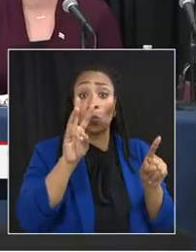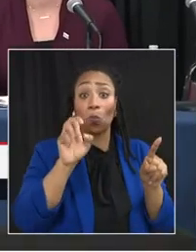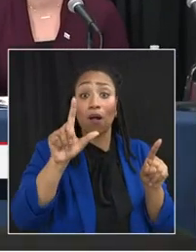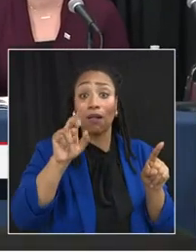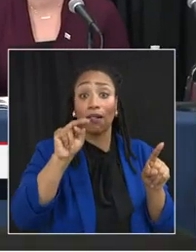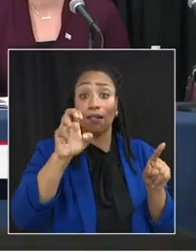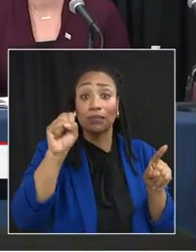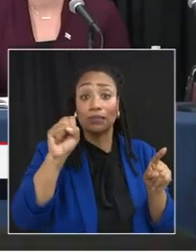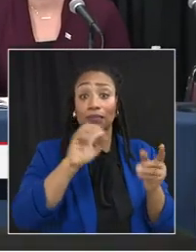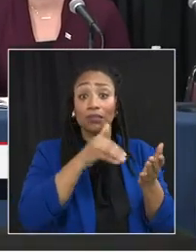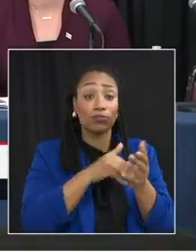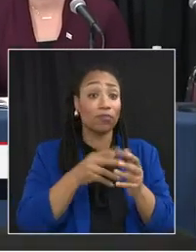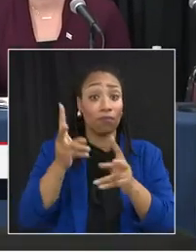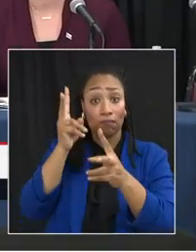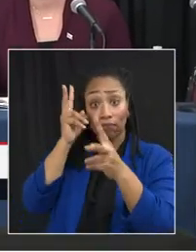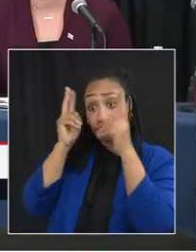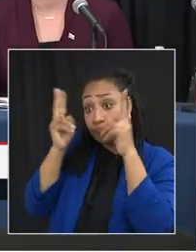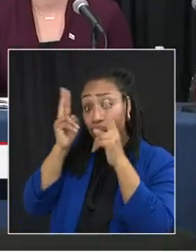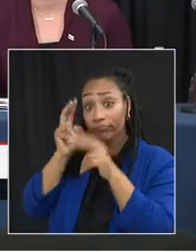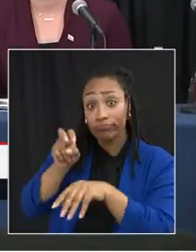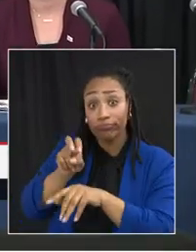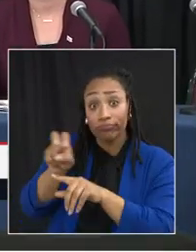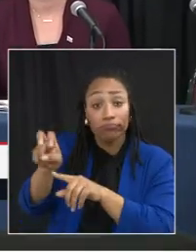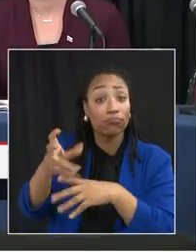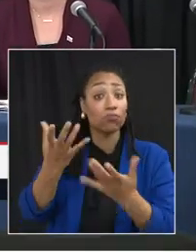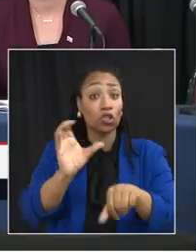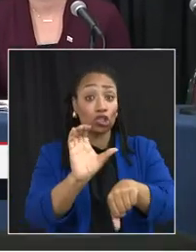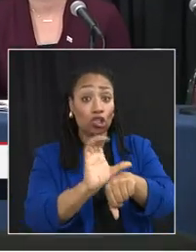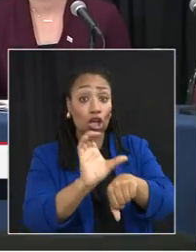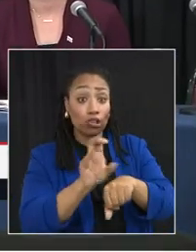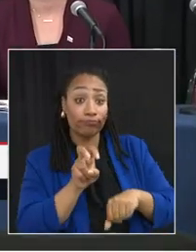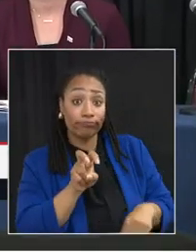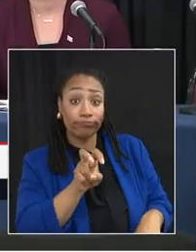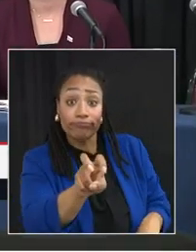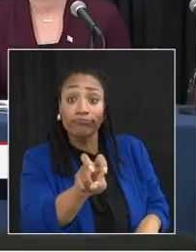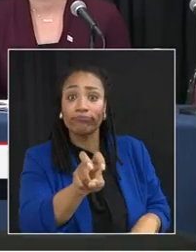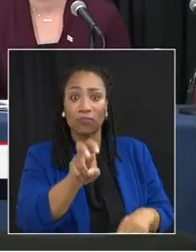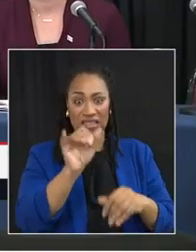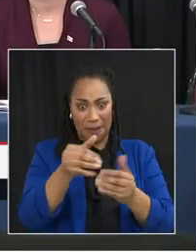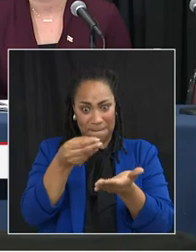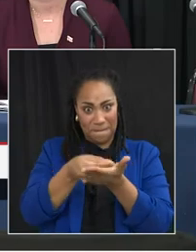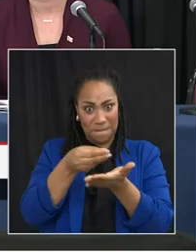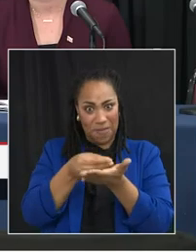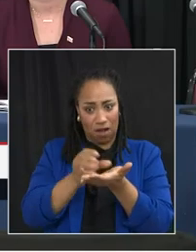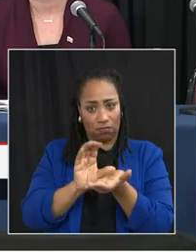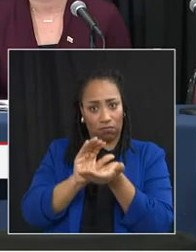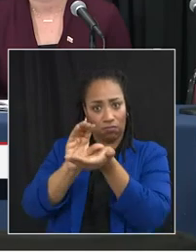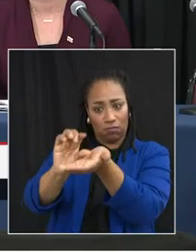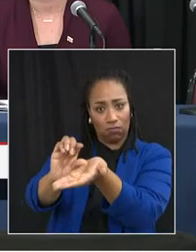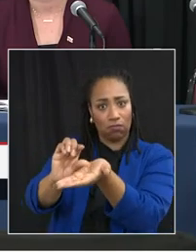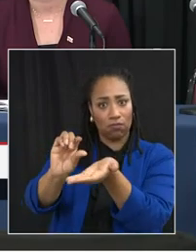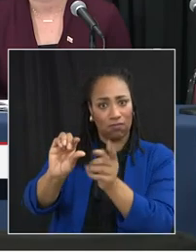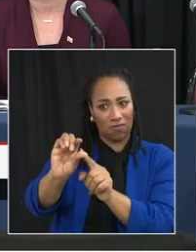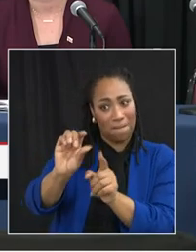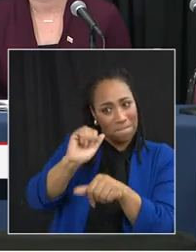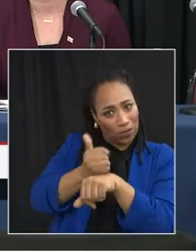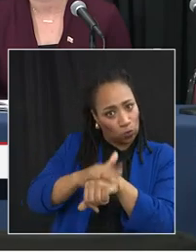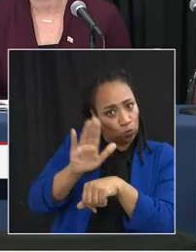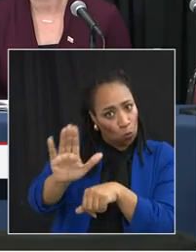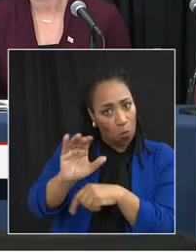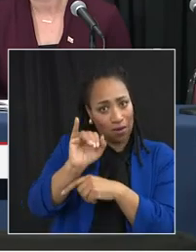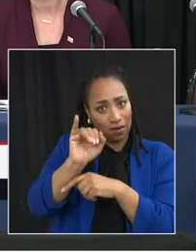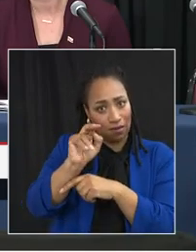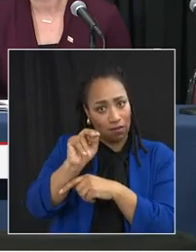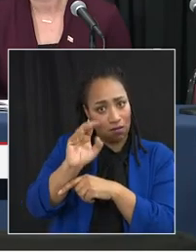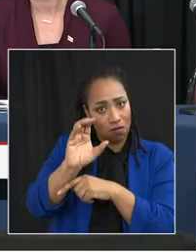faith-based institution. But the funding amount is determined based on income guidelines. So for